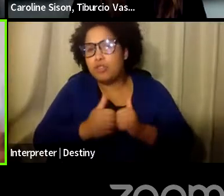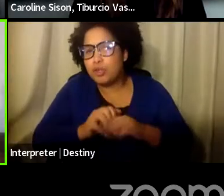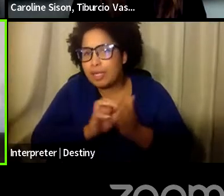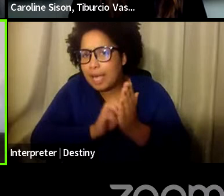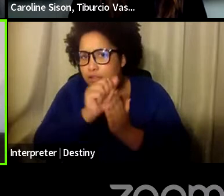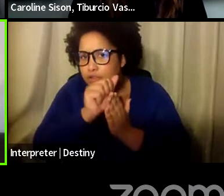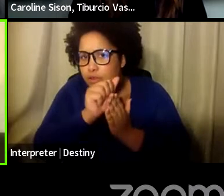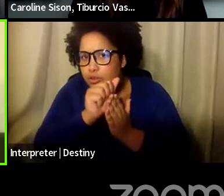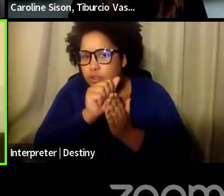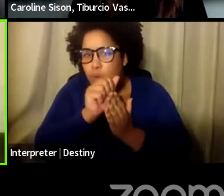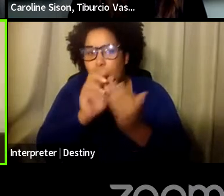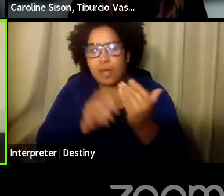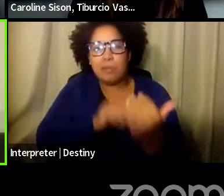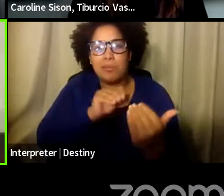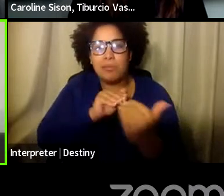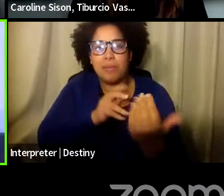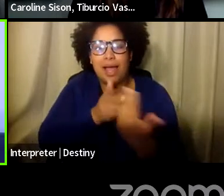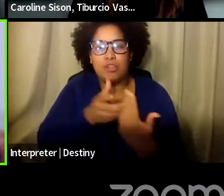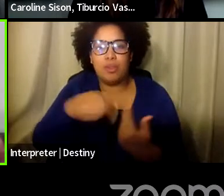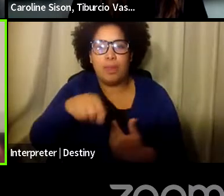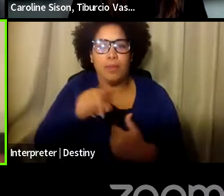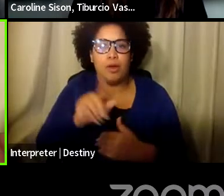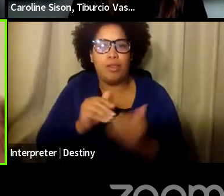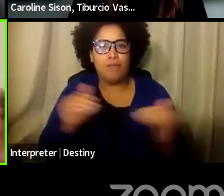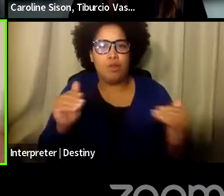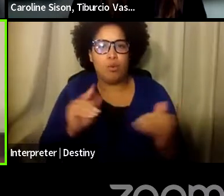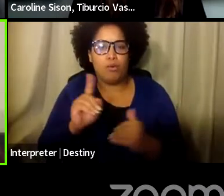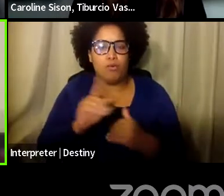can meet them there. And a lot of people have those